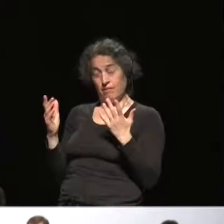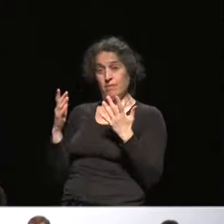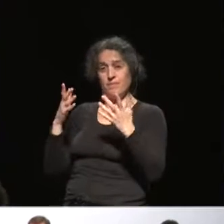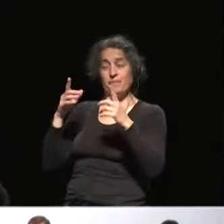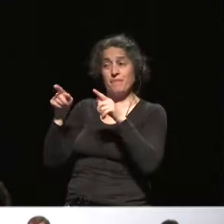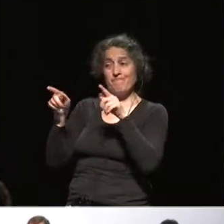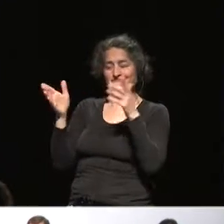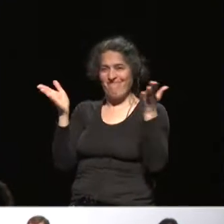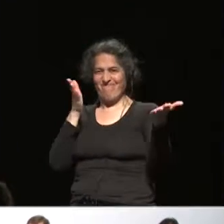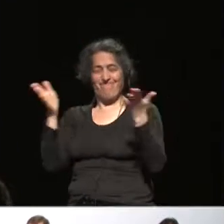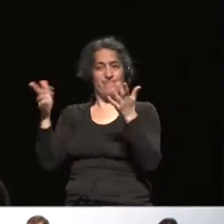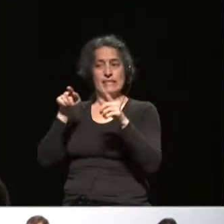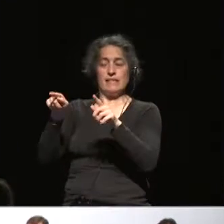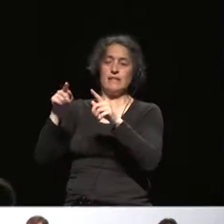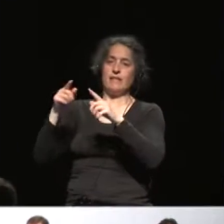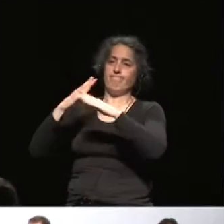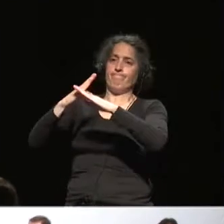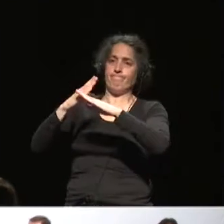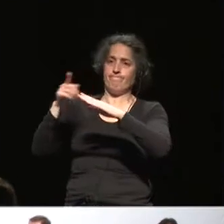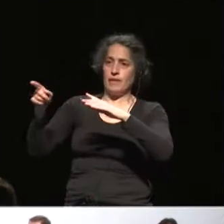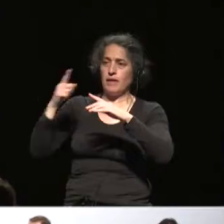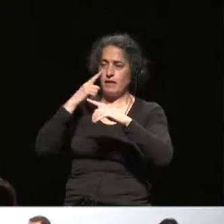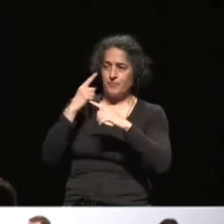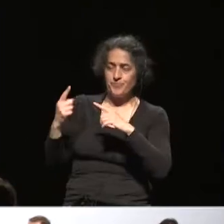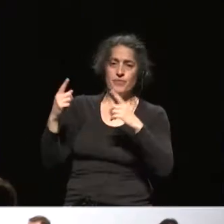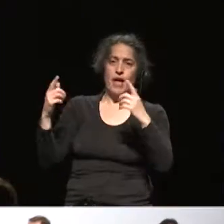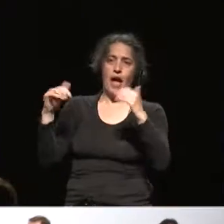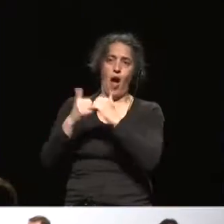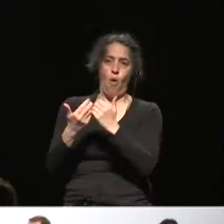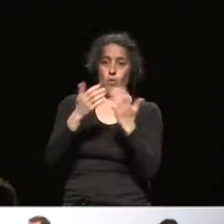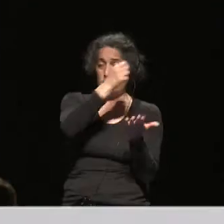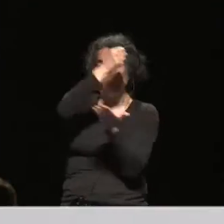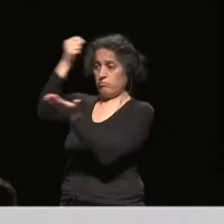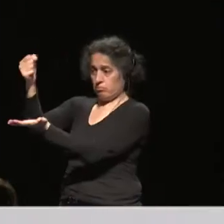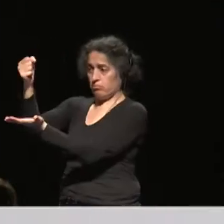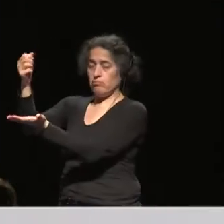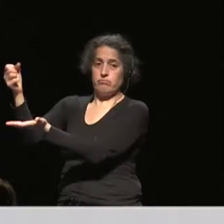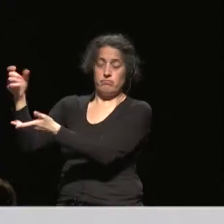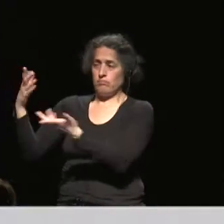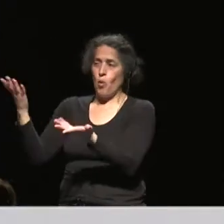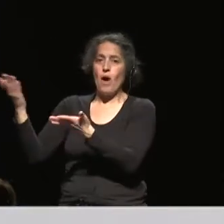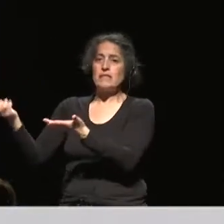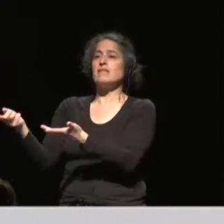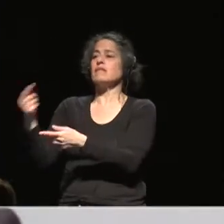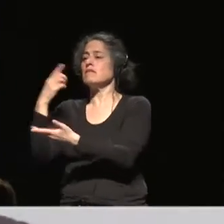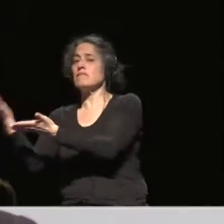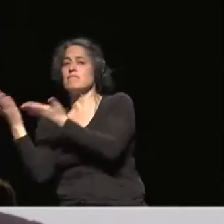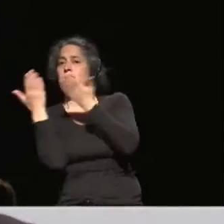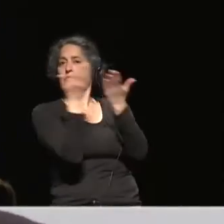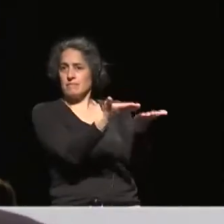I think the parliaments and the receiving countries and civil society have the right